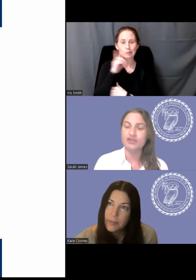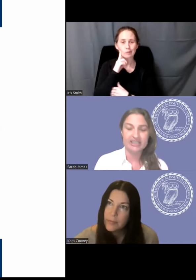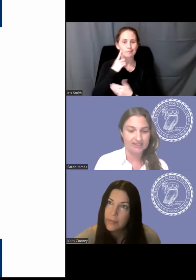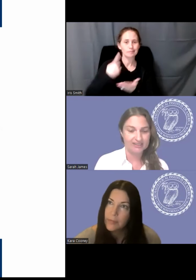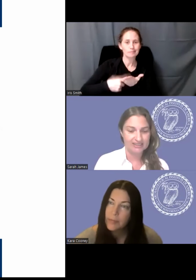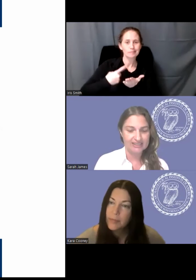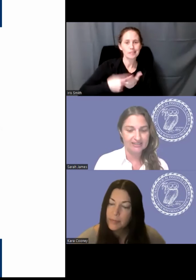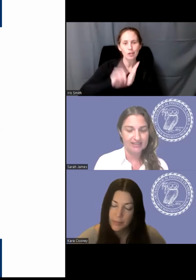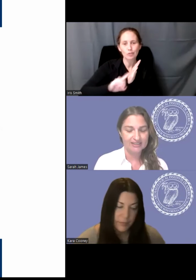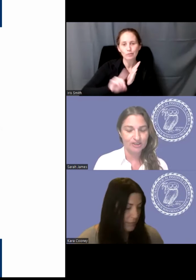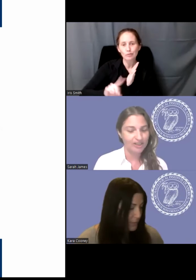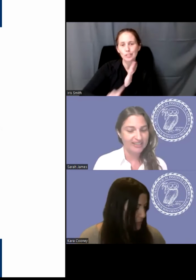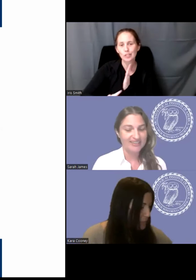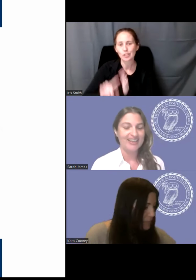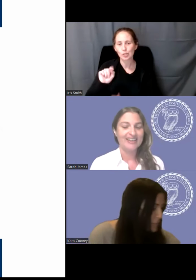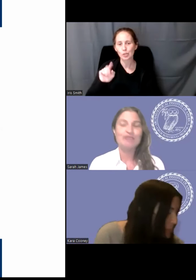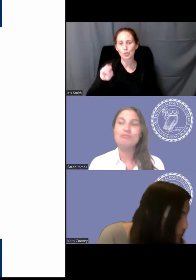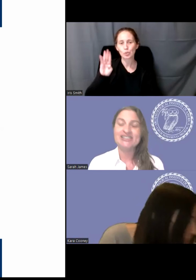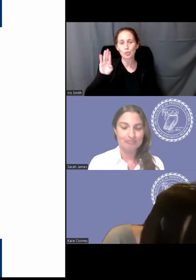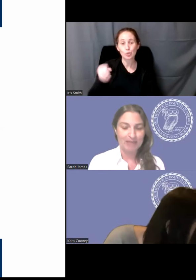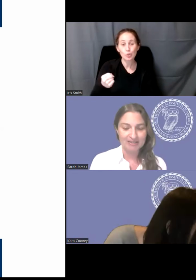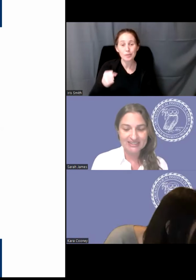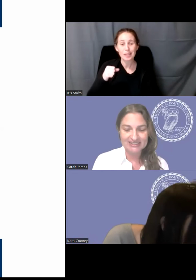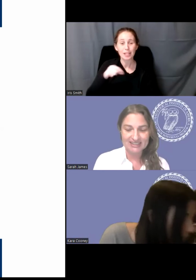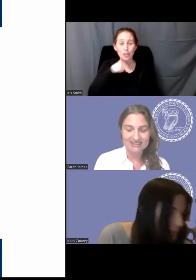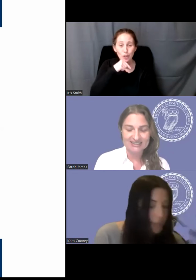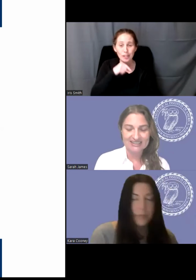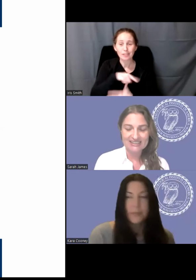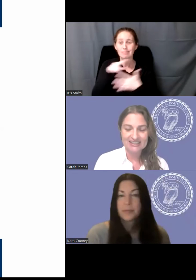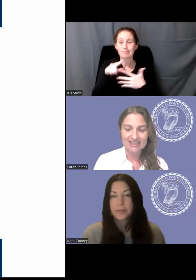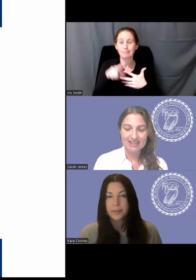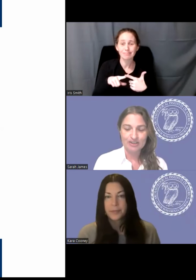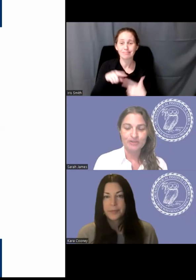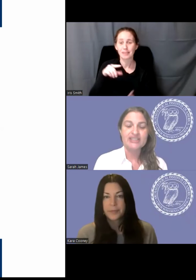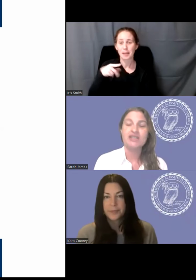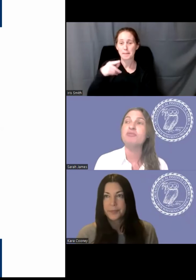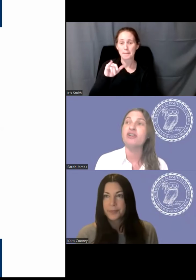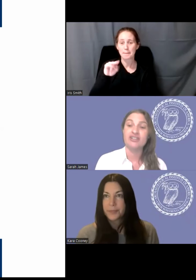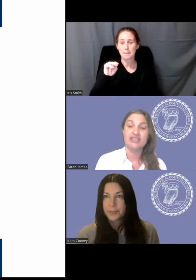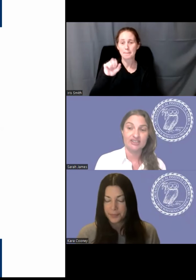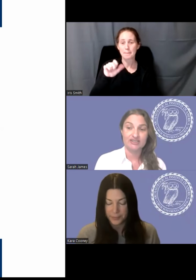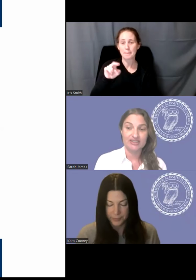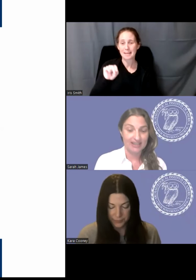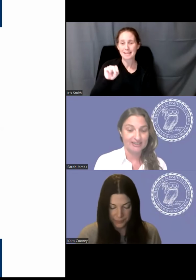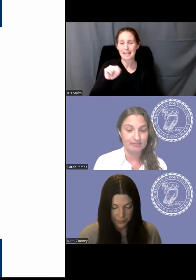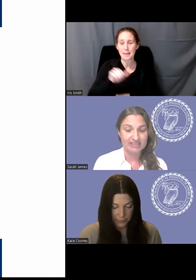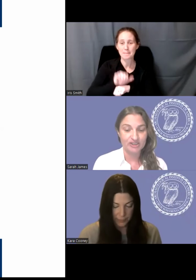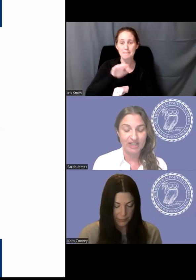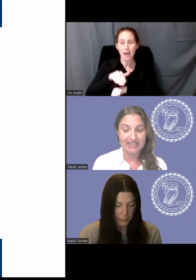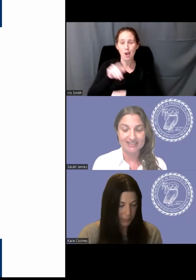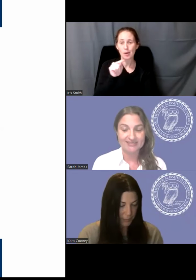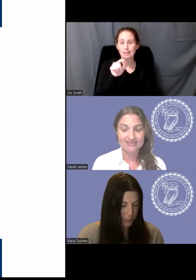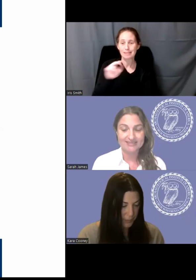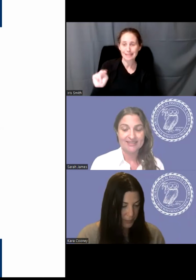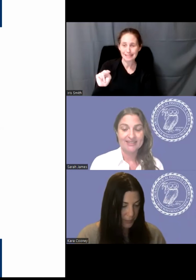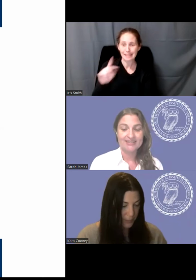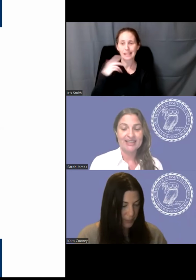at Gordion in Turkey, the Pinson Mounds in Tennessee, and early temple architecture in the classical